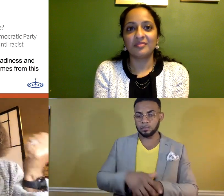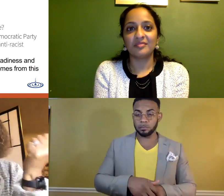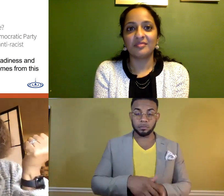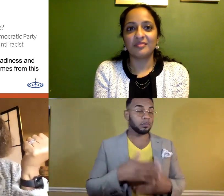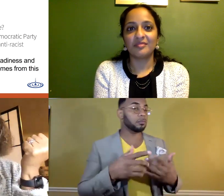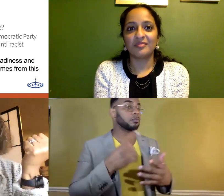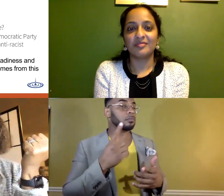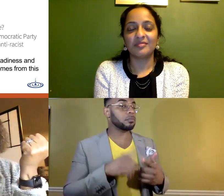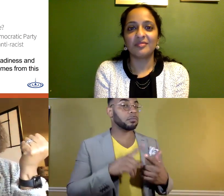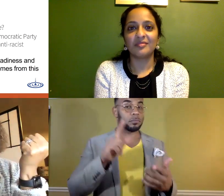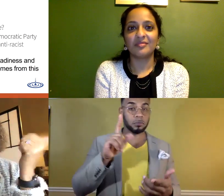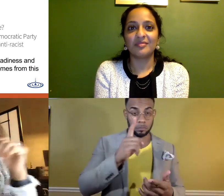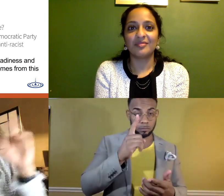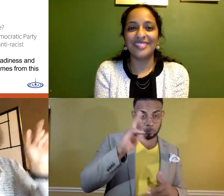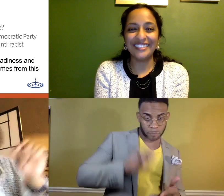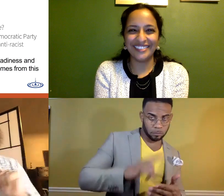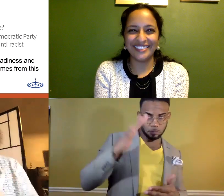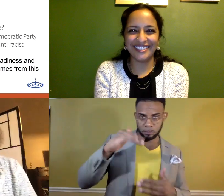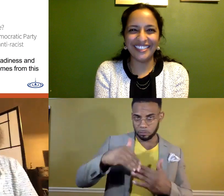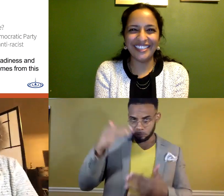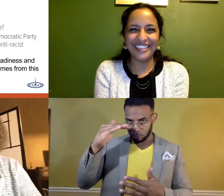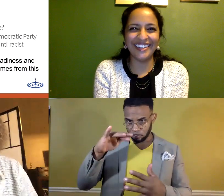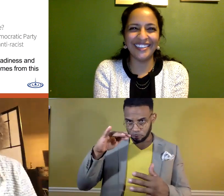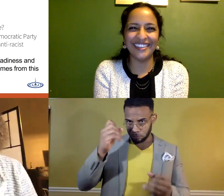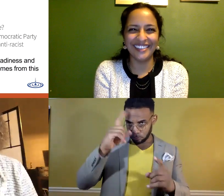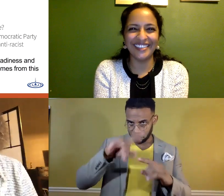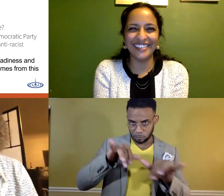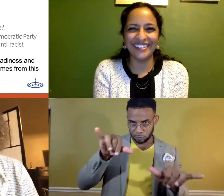And 1 is low and 5 is high. Let's just be clear about the scale.